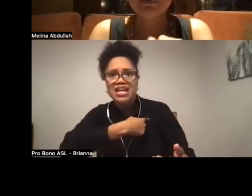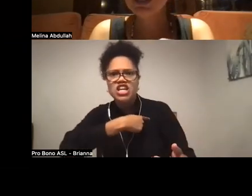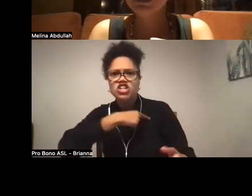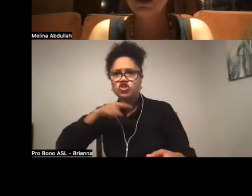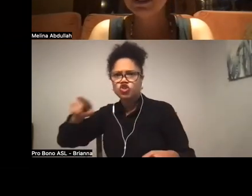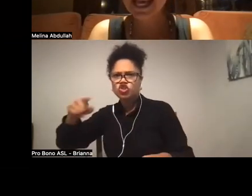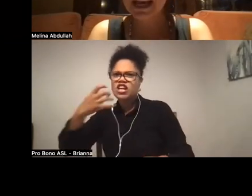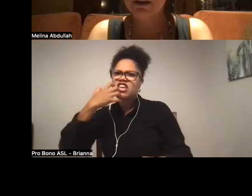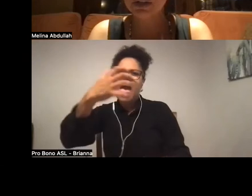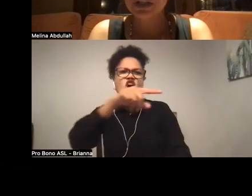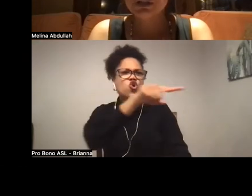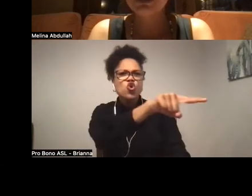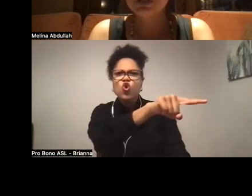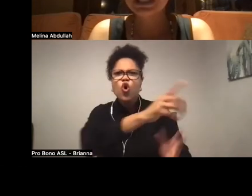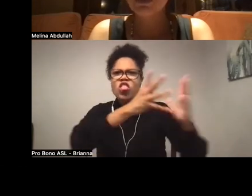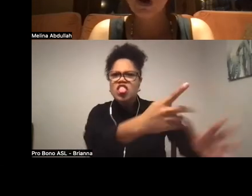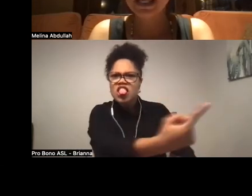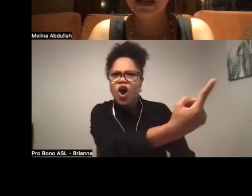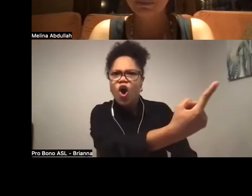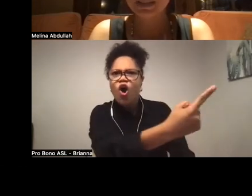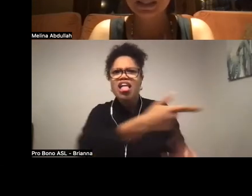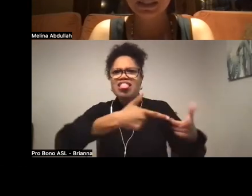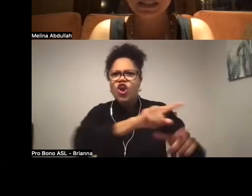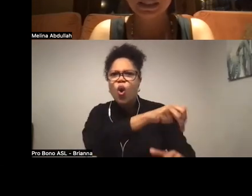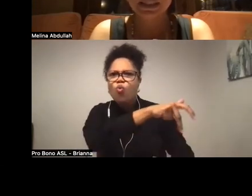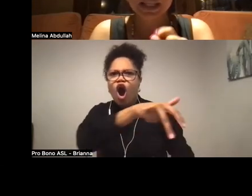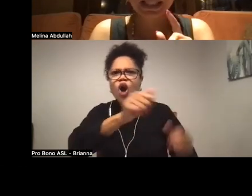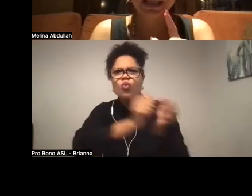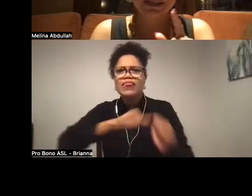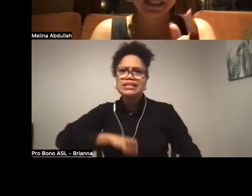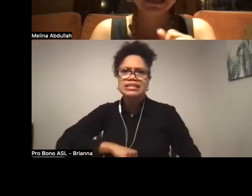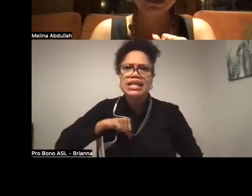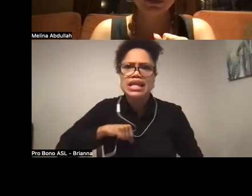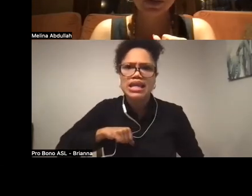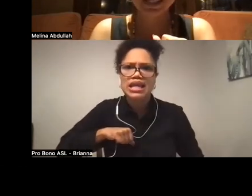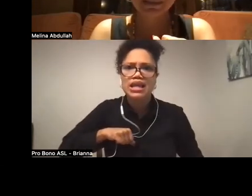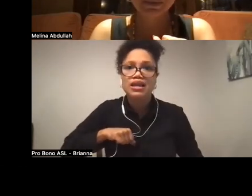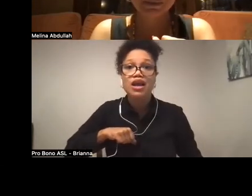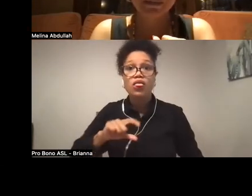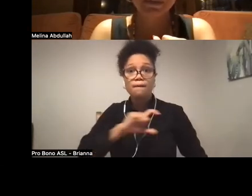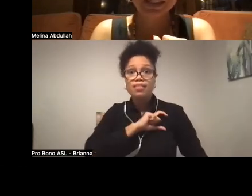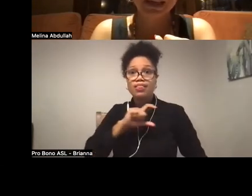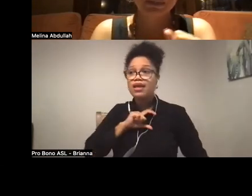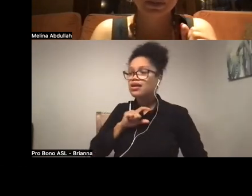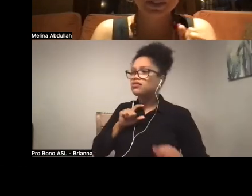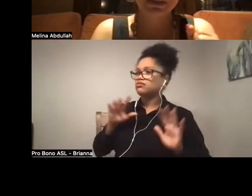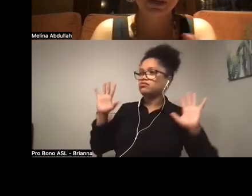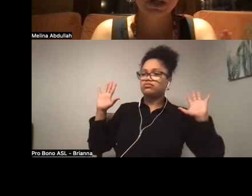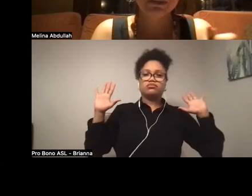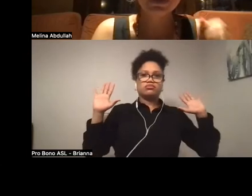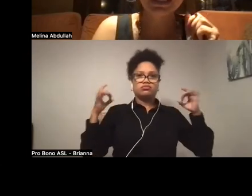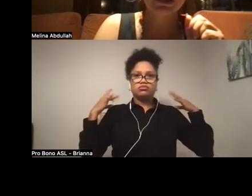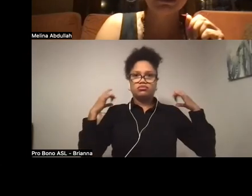them, put her down so she can walk out with dignity. And they listened to her and they put my feet down, but they're